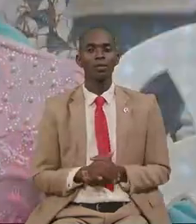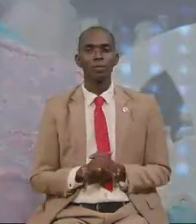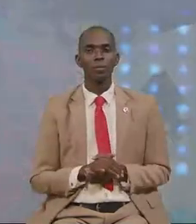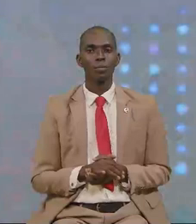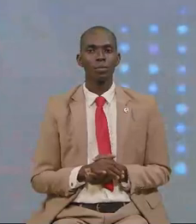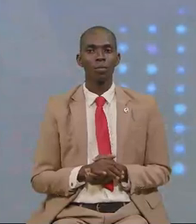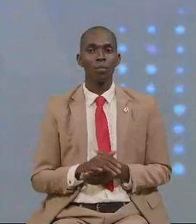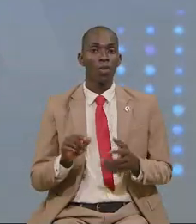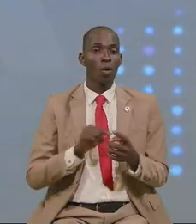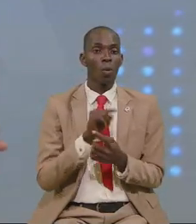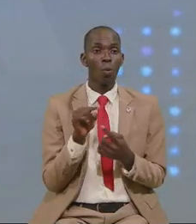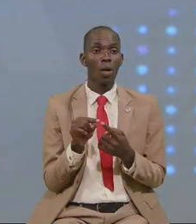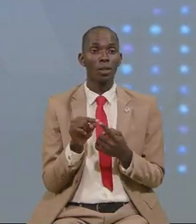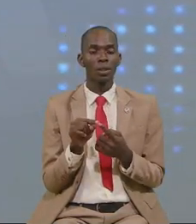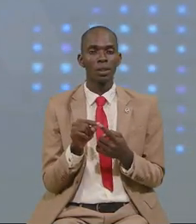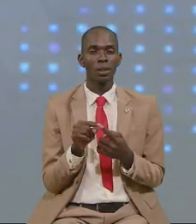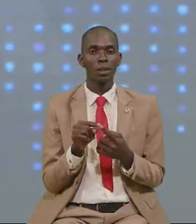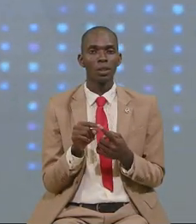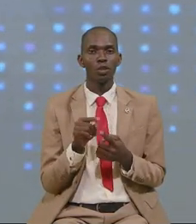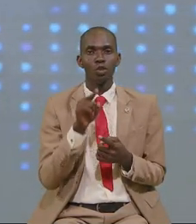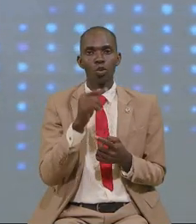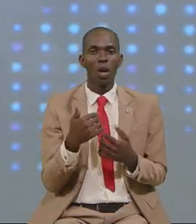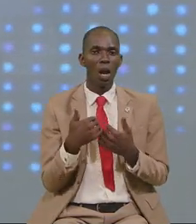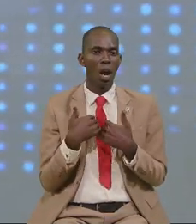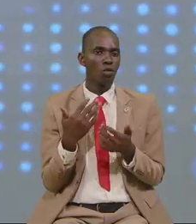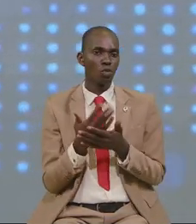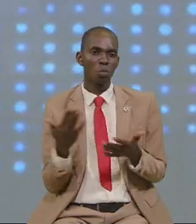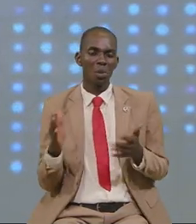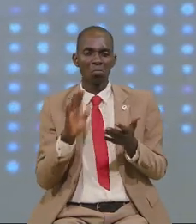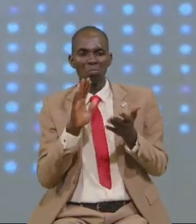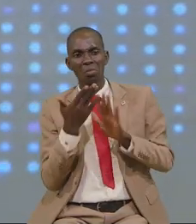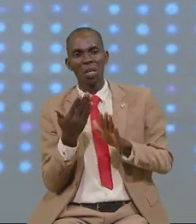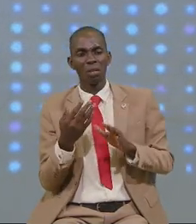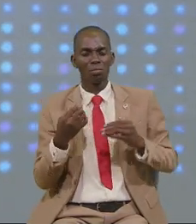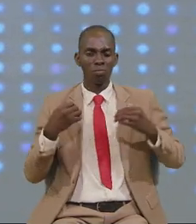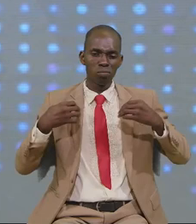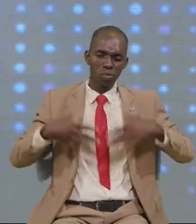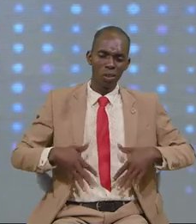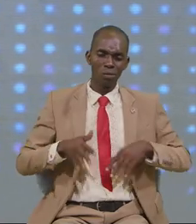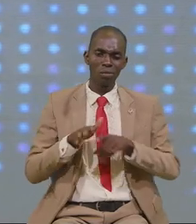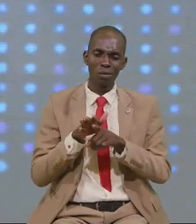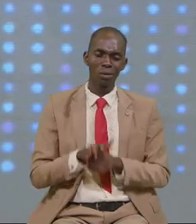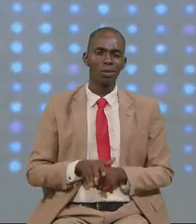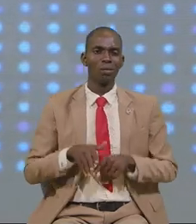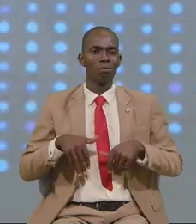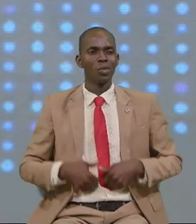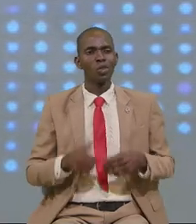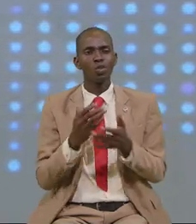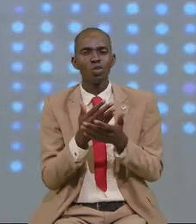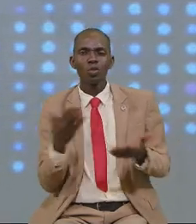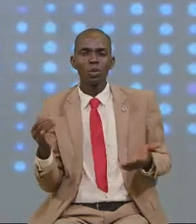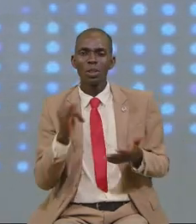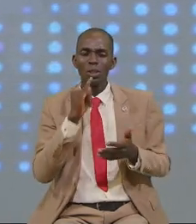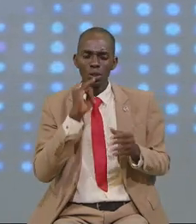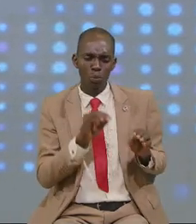When you have something like oppression, attack, affliction, something is working at my